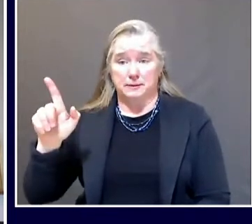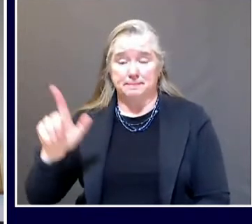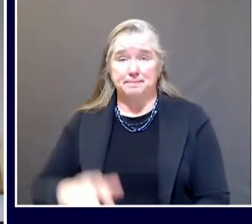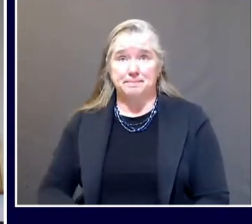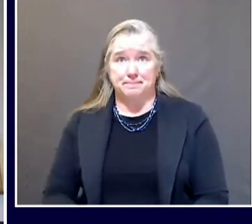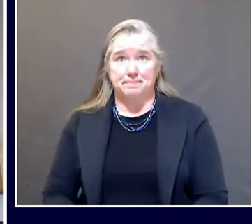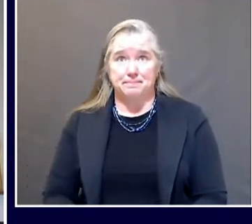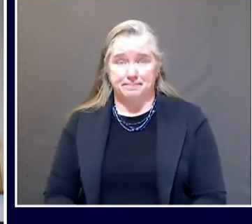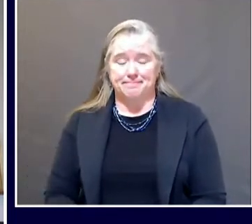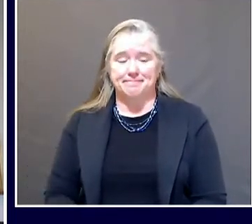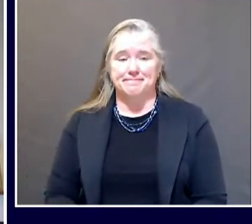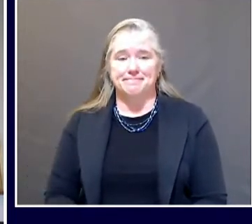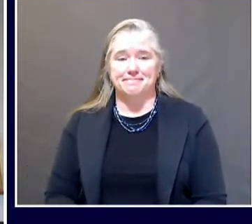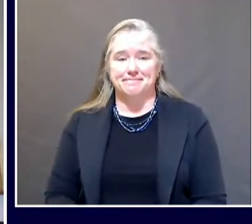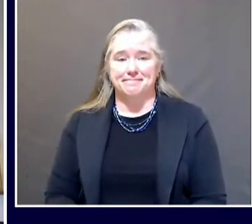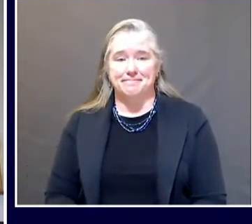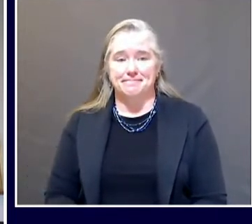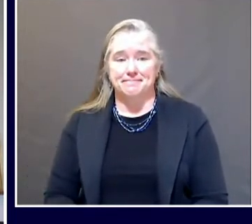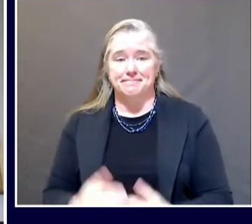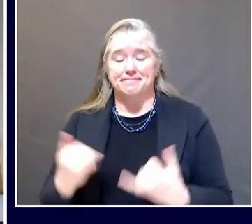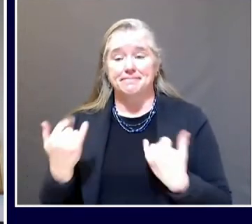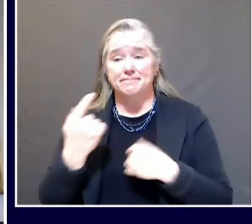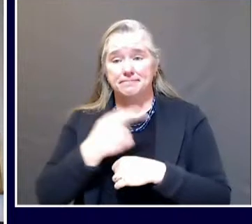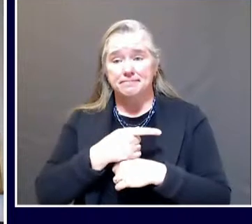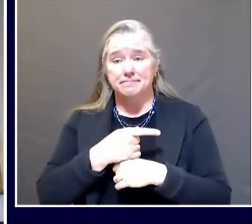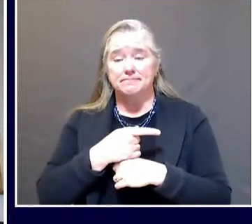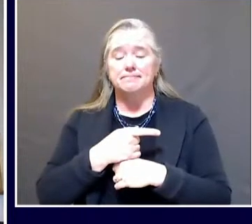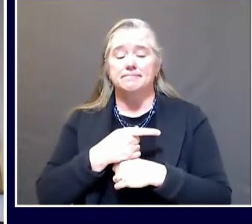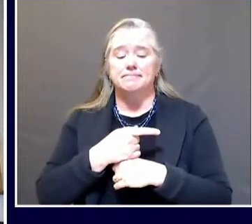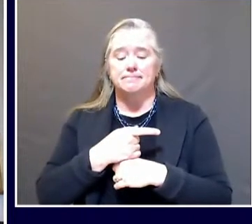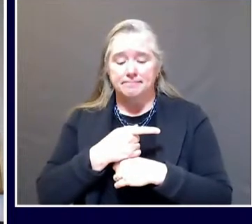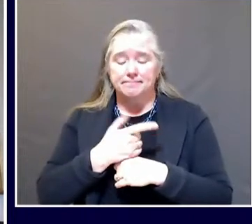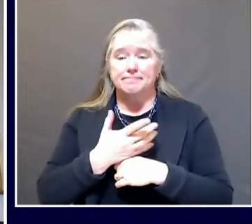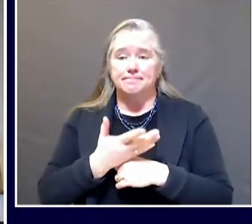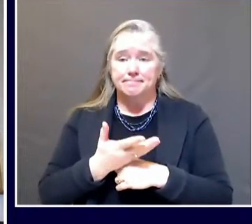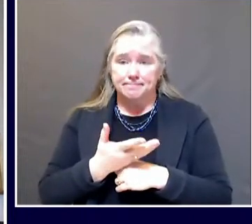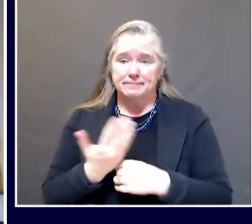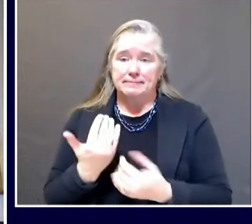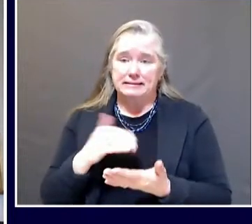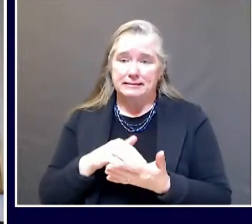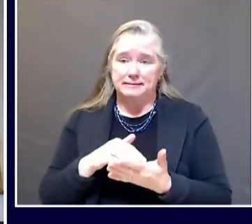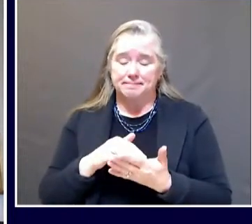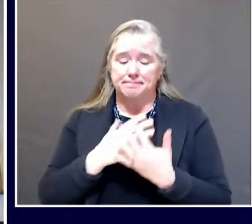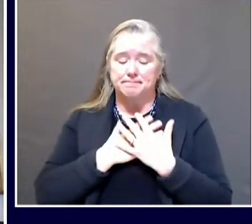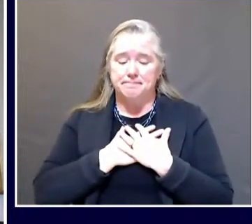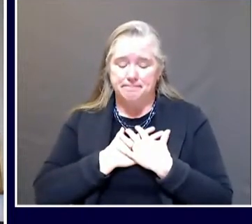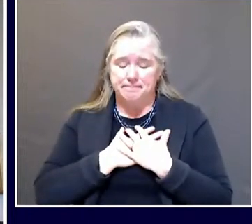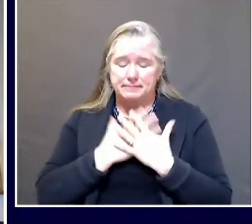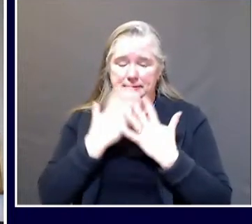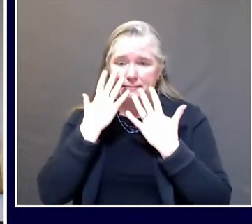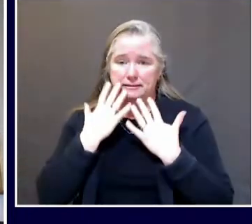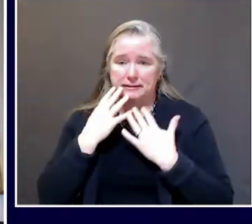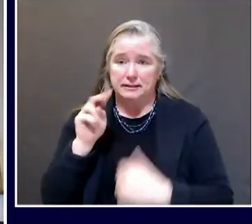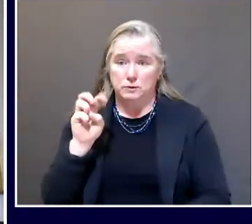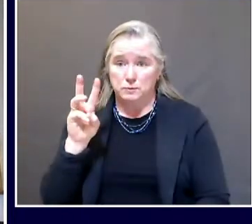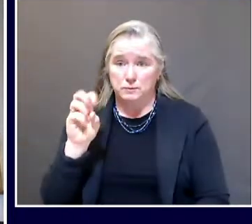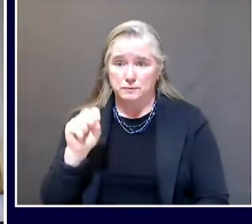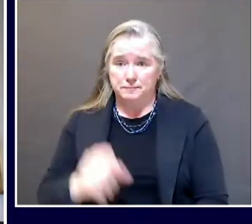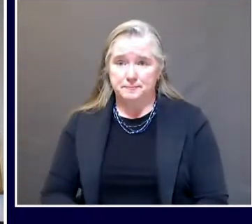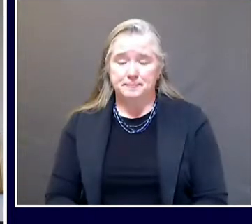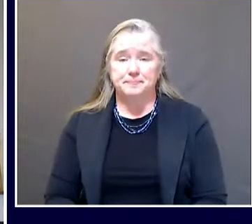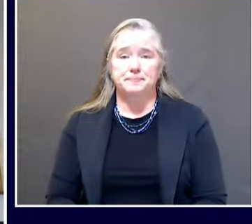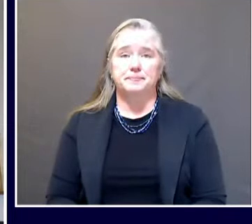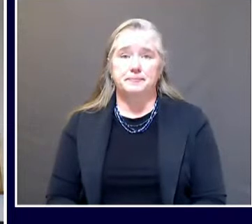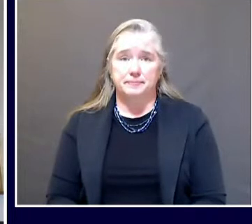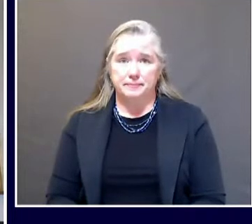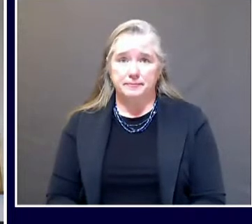2021. We begin today's update on yet another sad and somber note. Maine